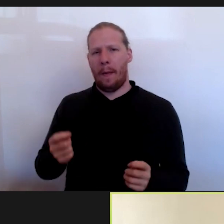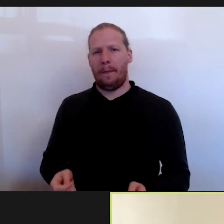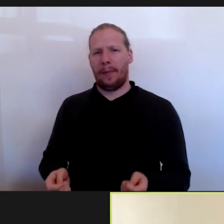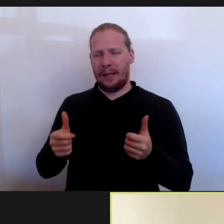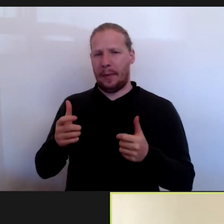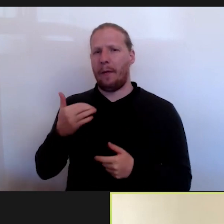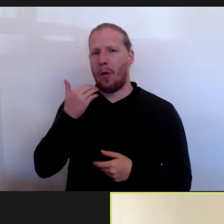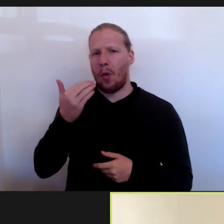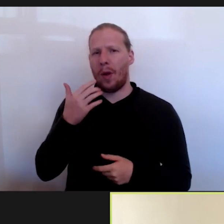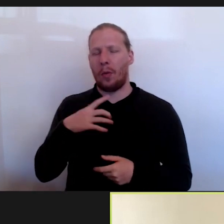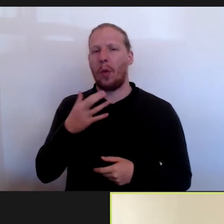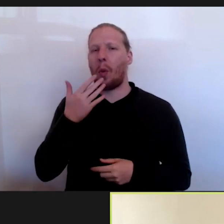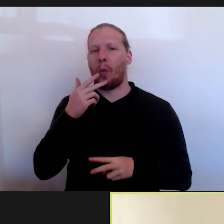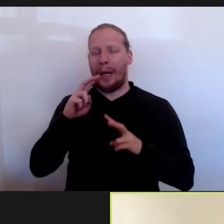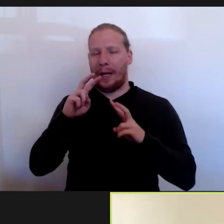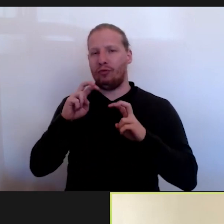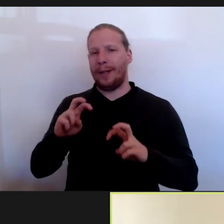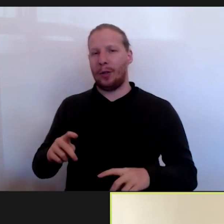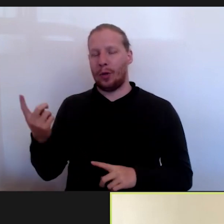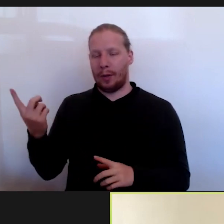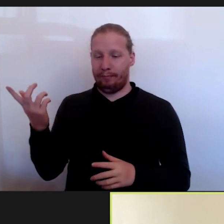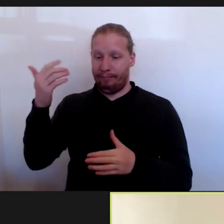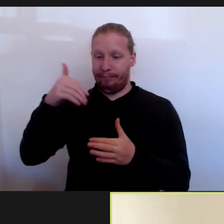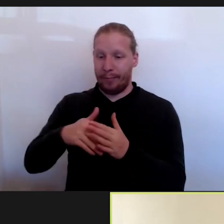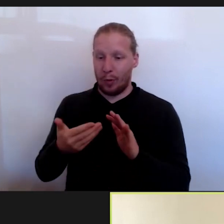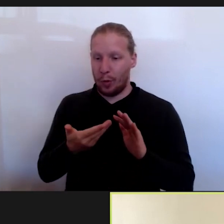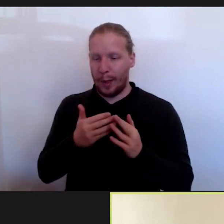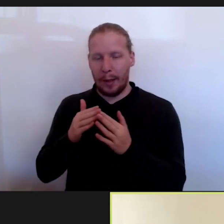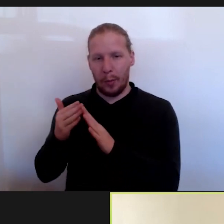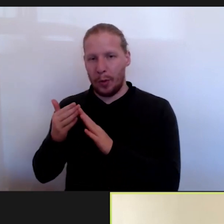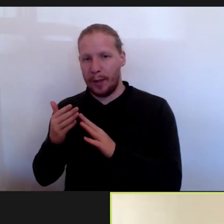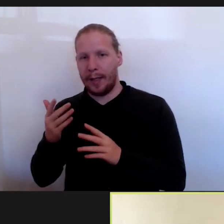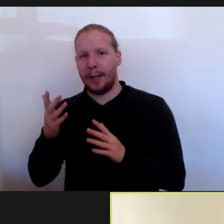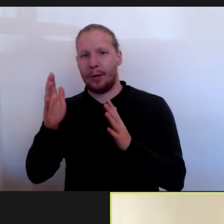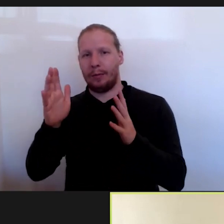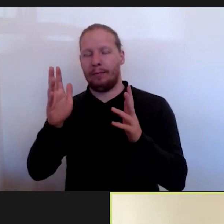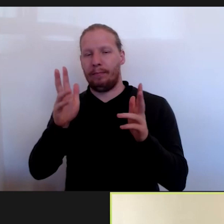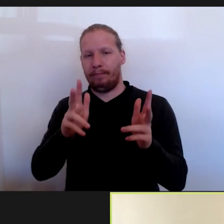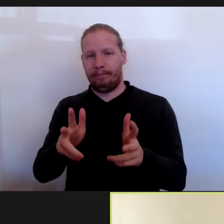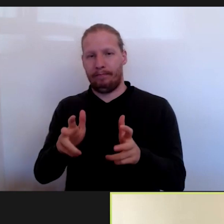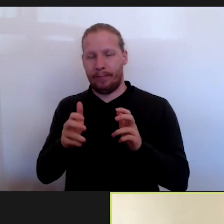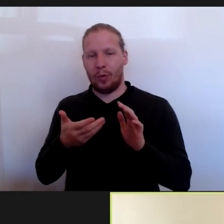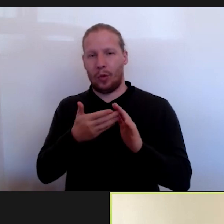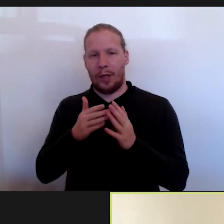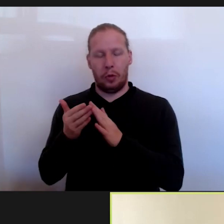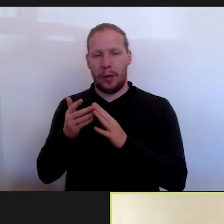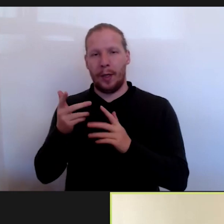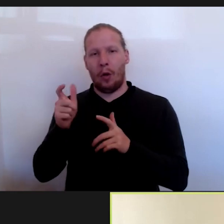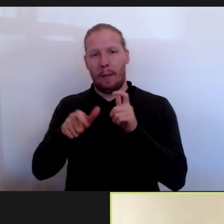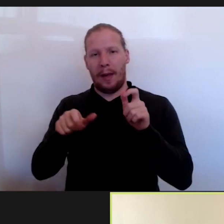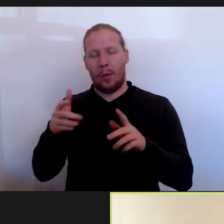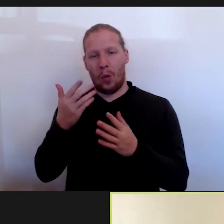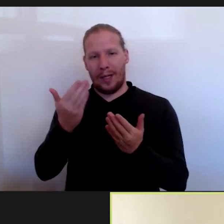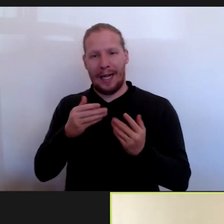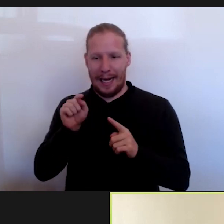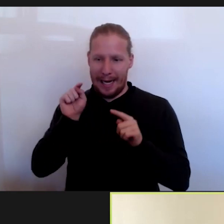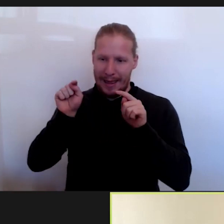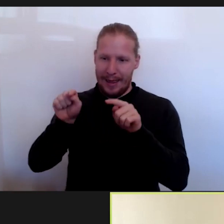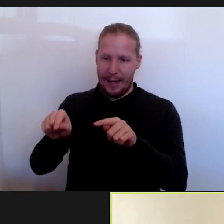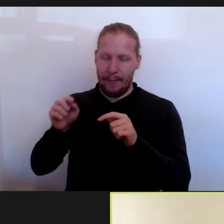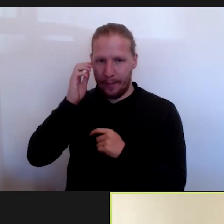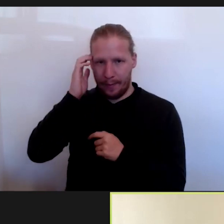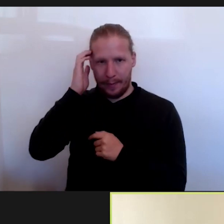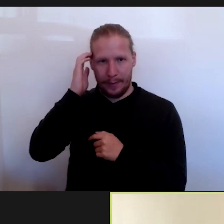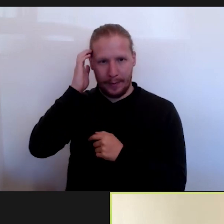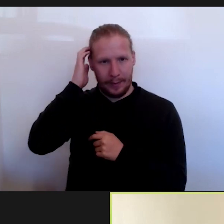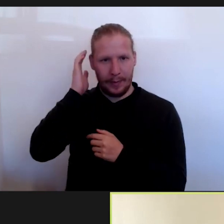when the researchers go to the community and view the community and the people as the subject to study, and I said, come on, the people